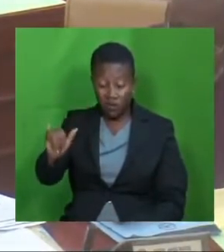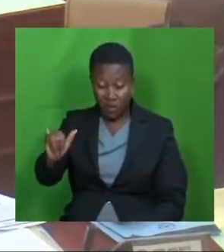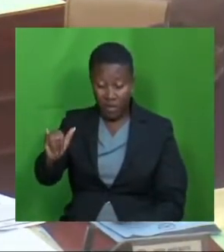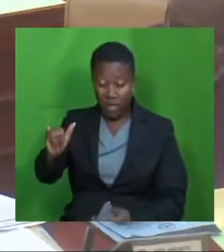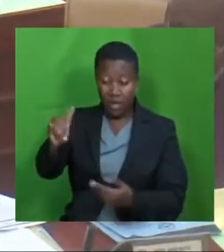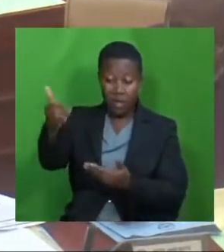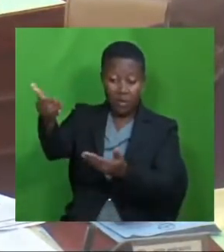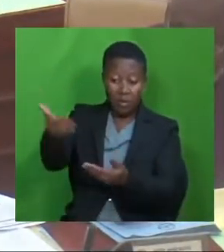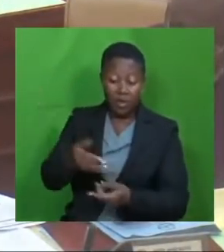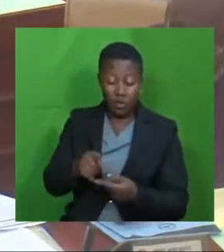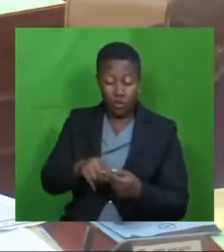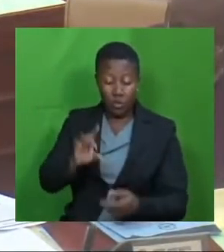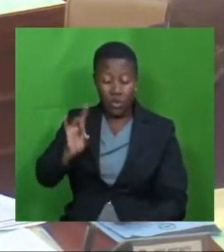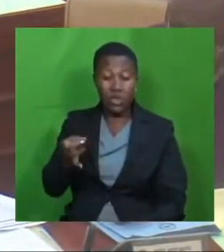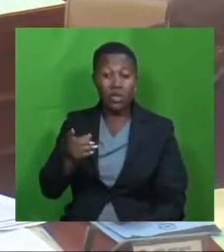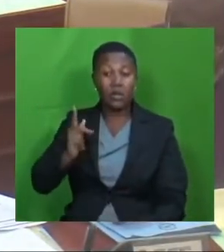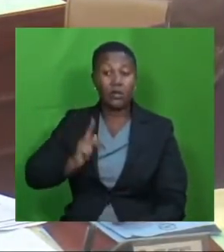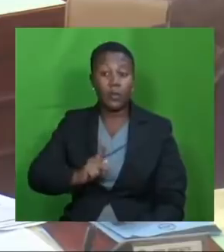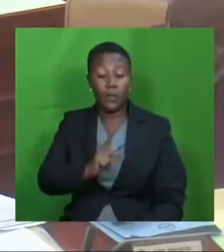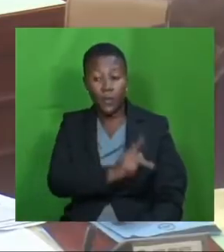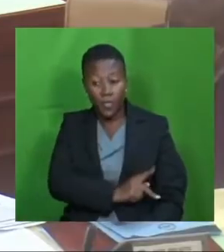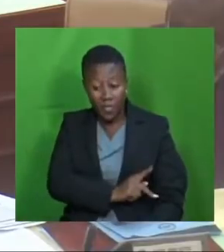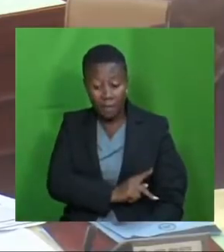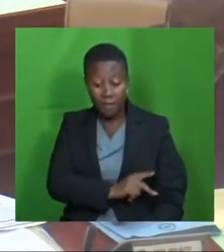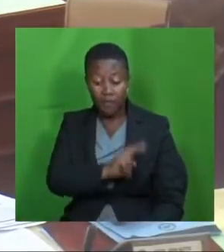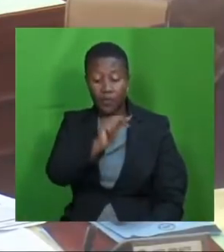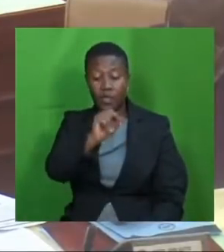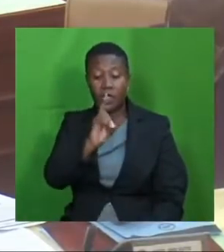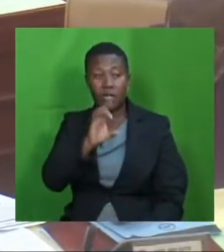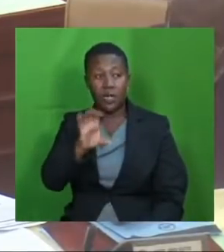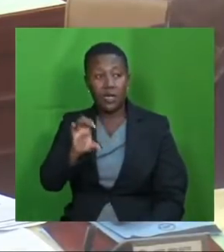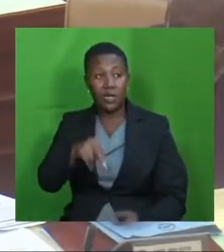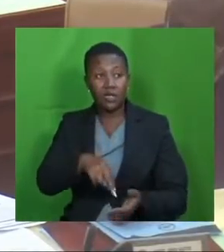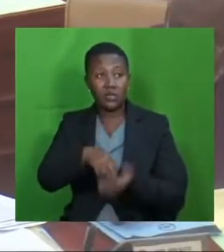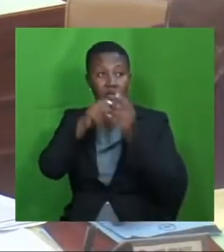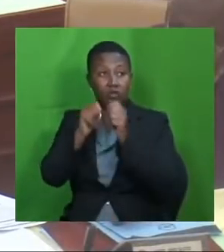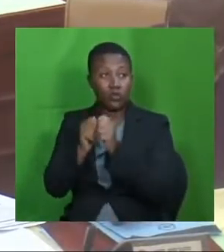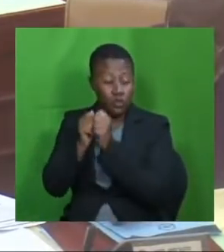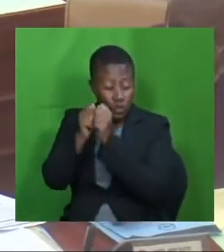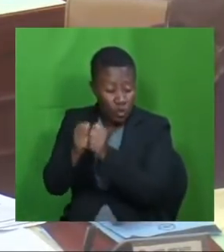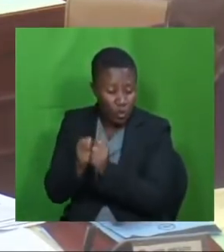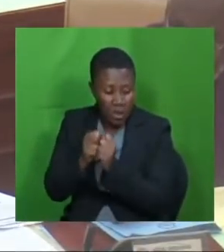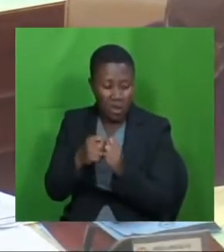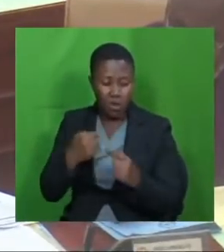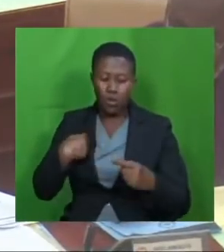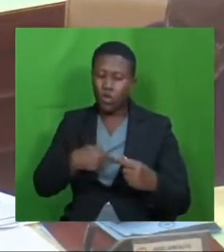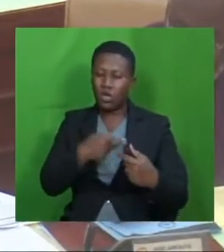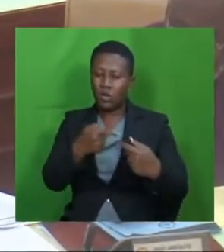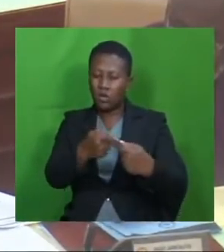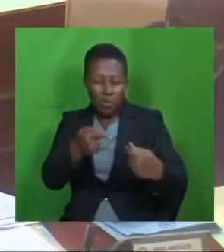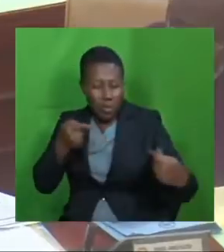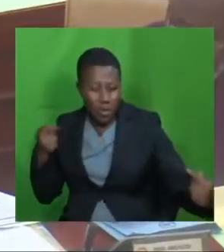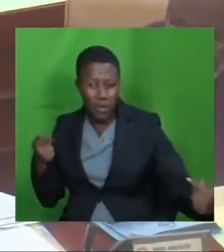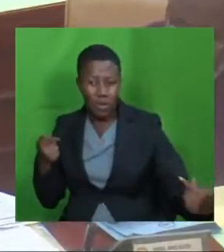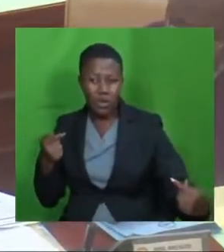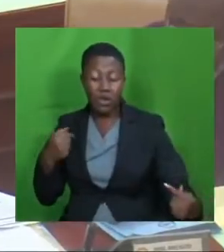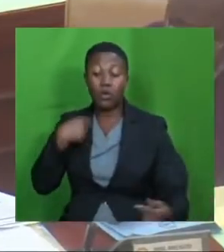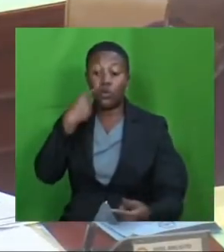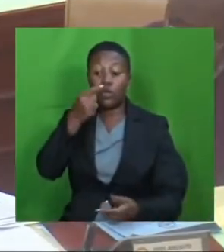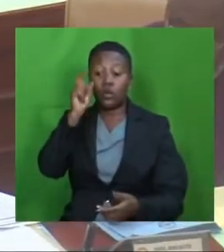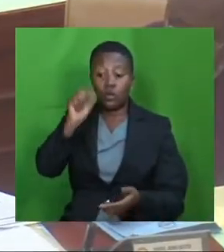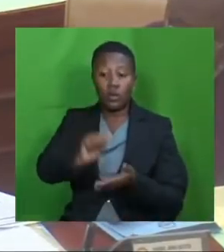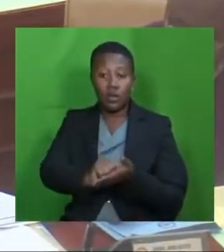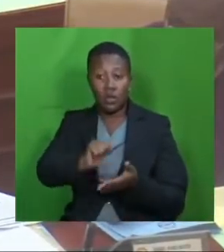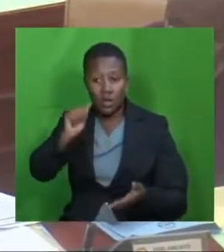Parliament, we stood together, opposed to it, we asked for its rejection, and we said we